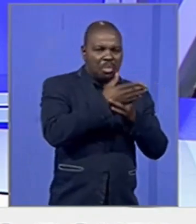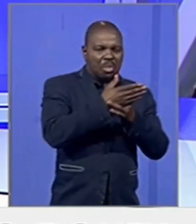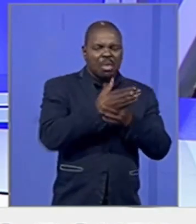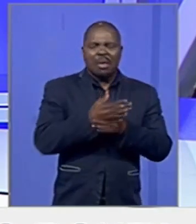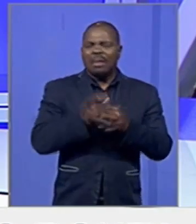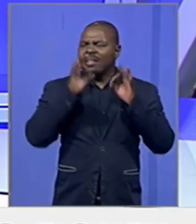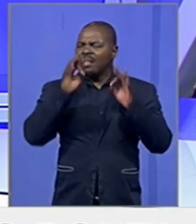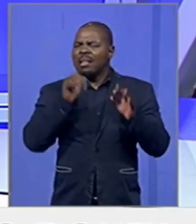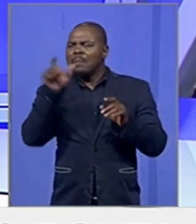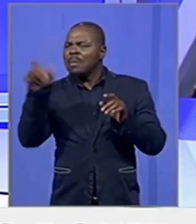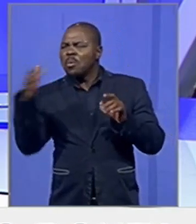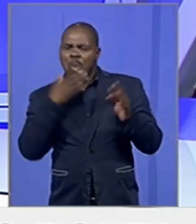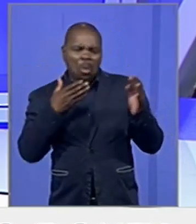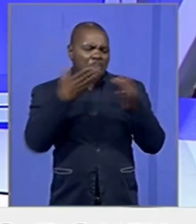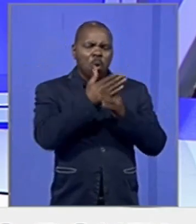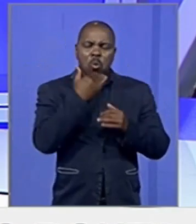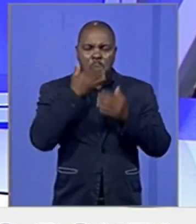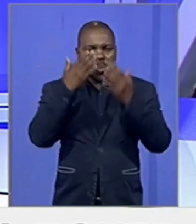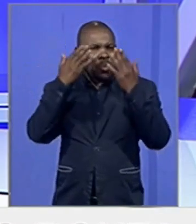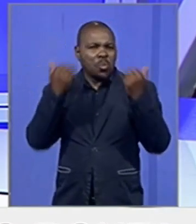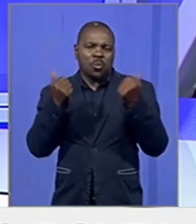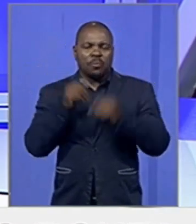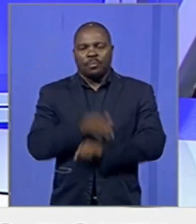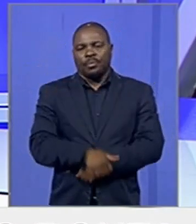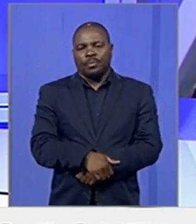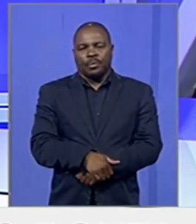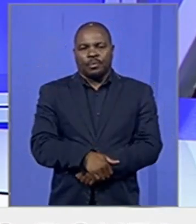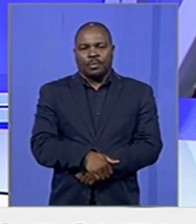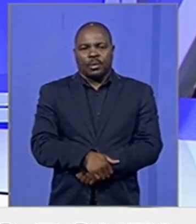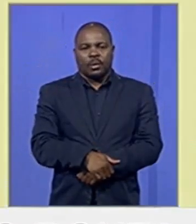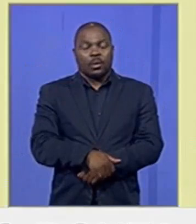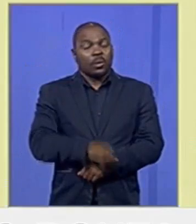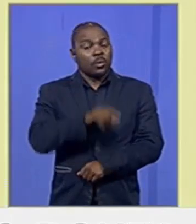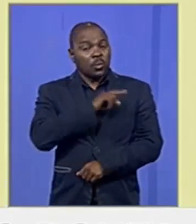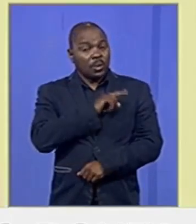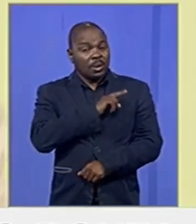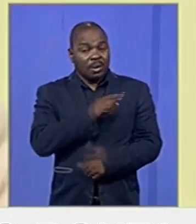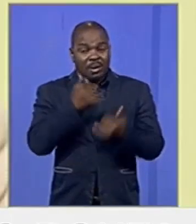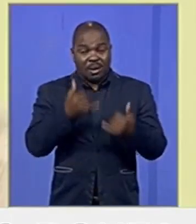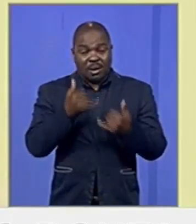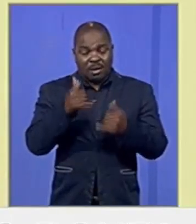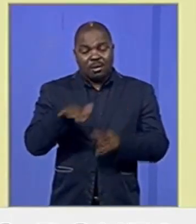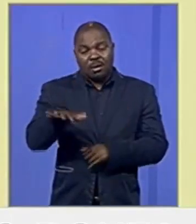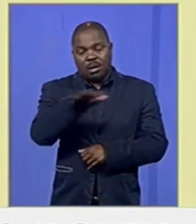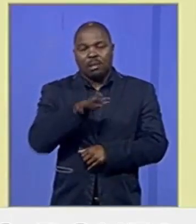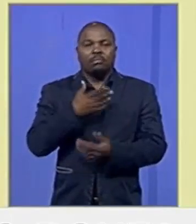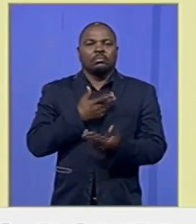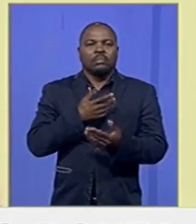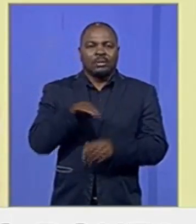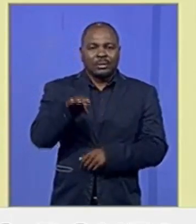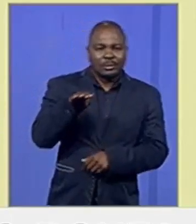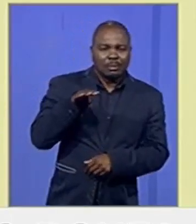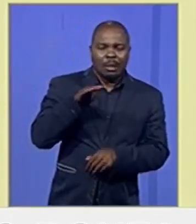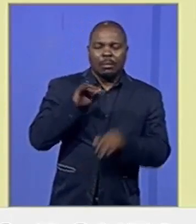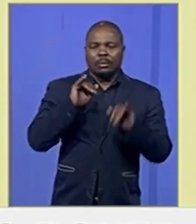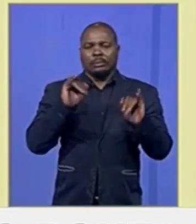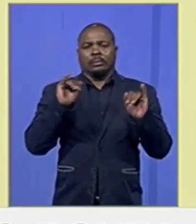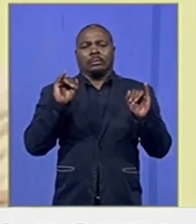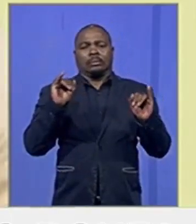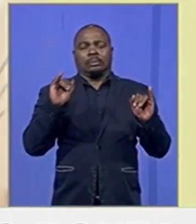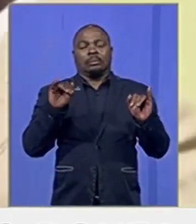gabotse gore ke bomang bao ba šitišitšego kopano. Se se tla ka nako yeo maemo ao a ngangegilego a go lelago godimo